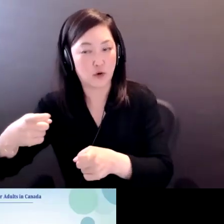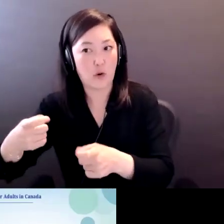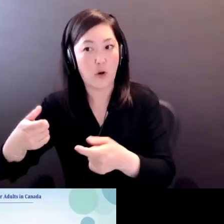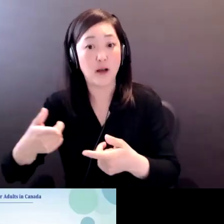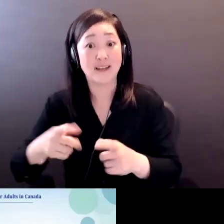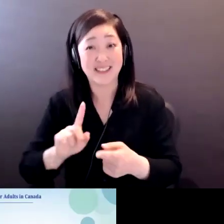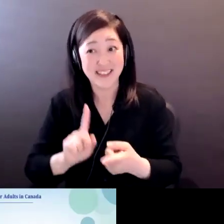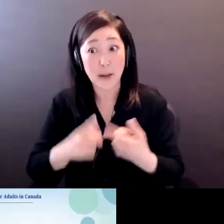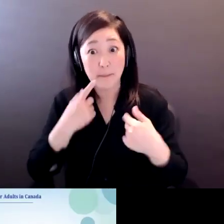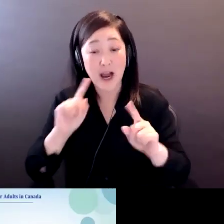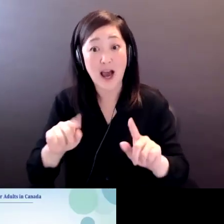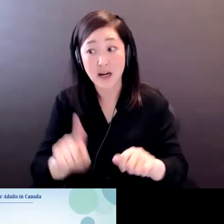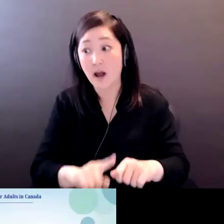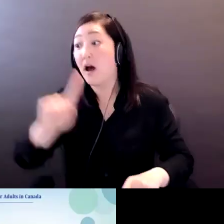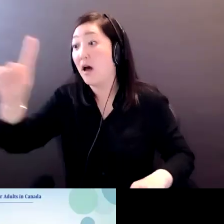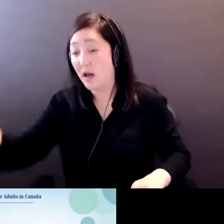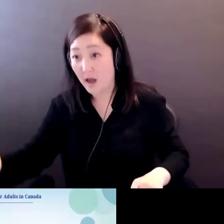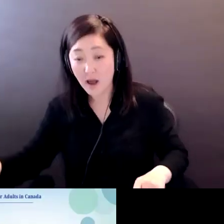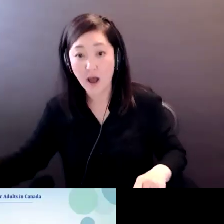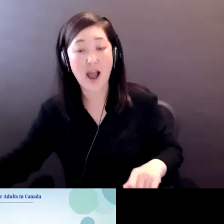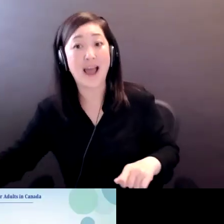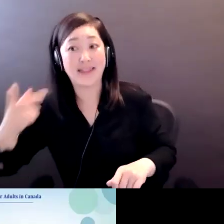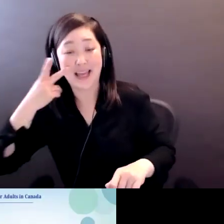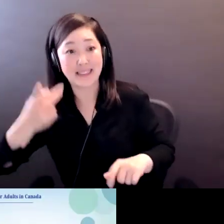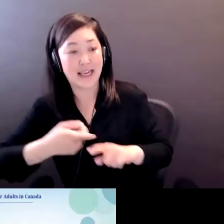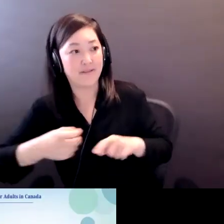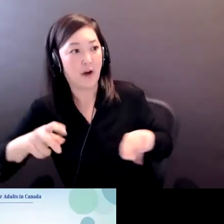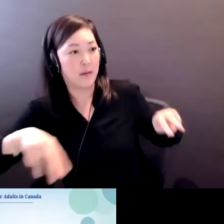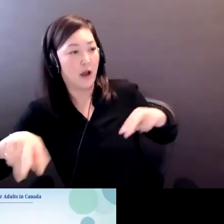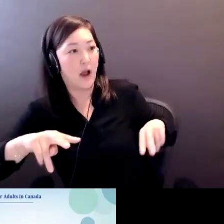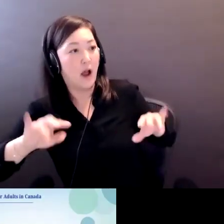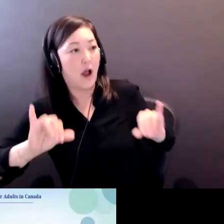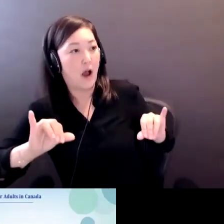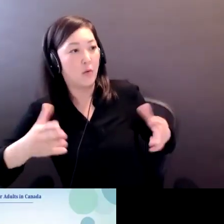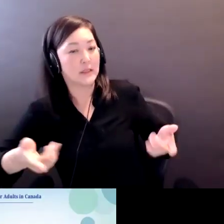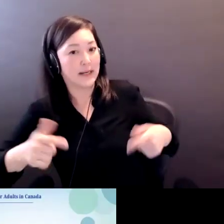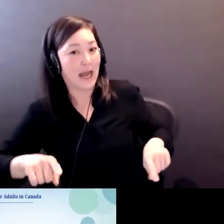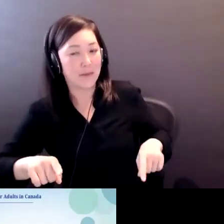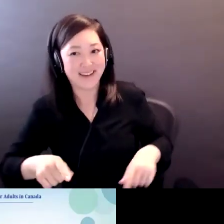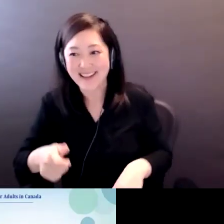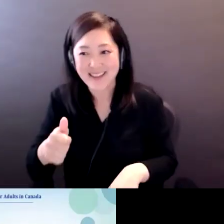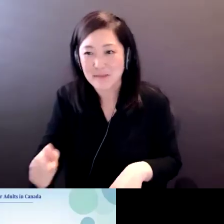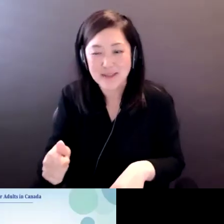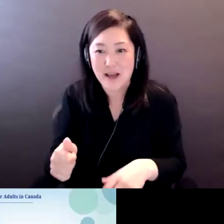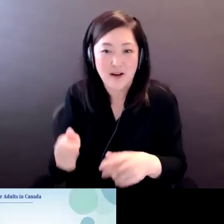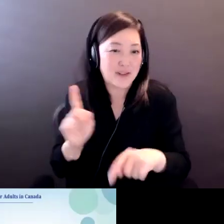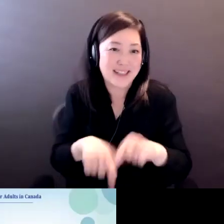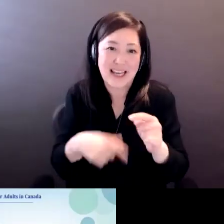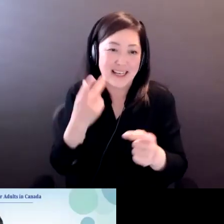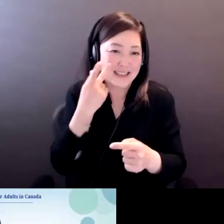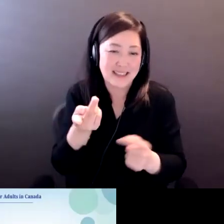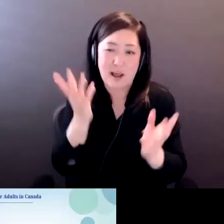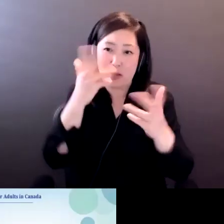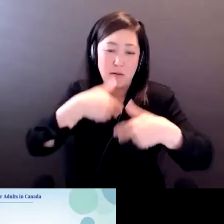like, they say a fish swimming in water doesn't see the water, cannot sort of see or understand